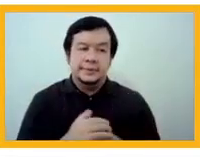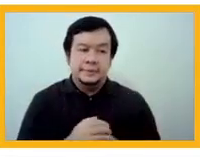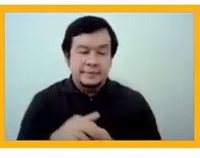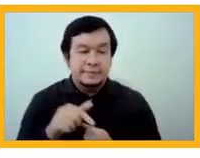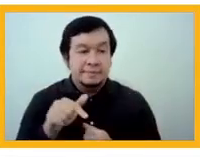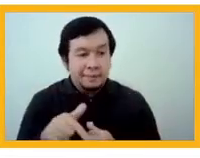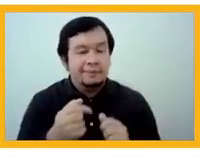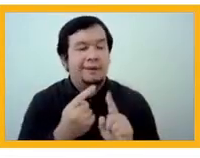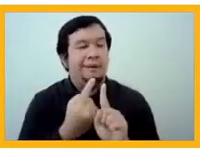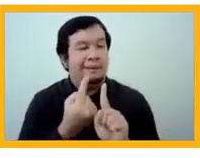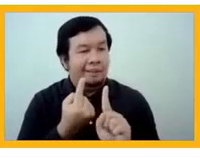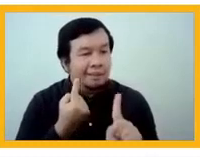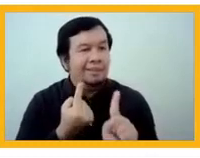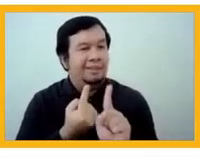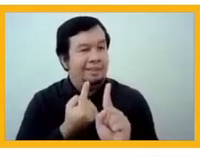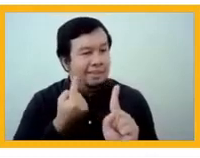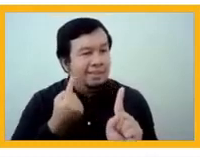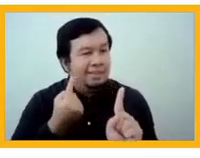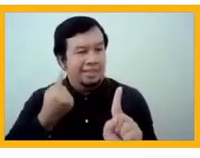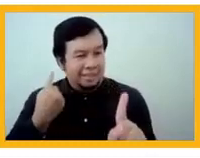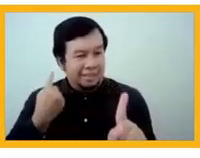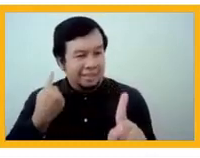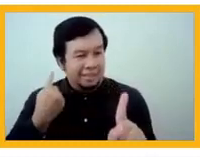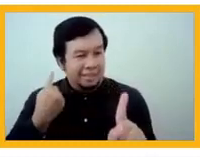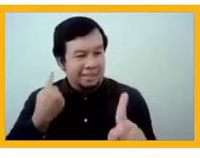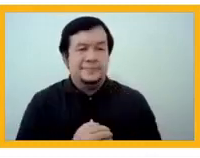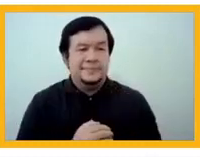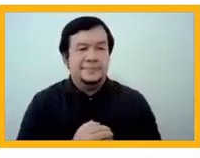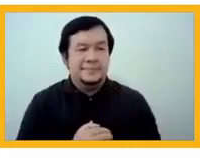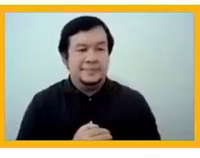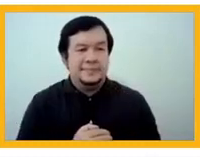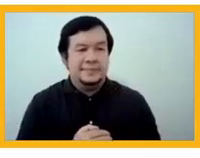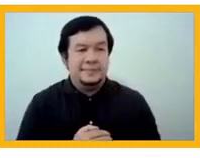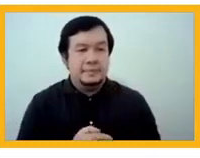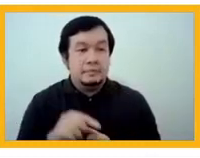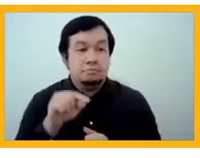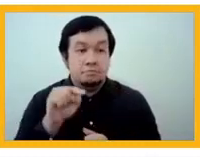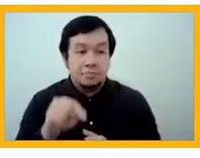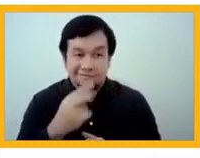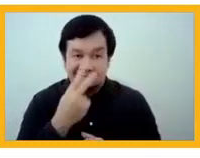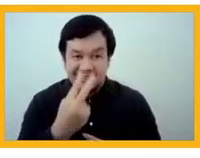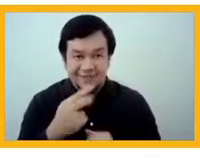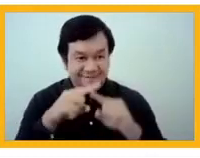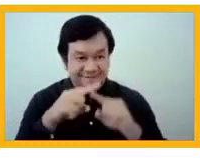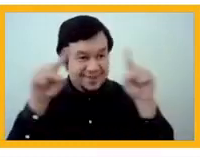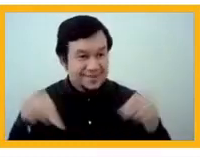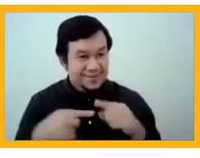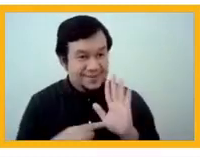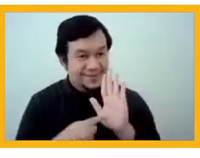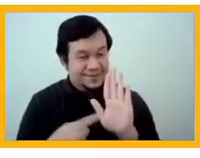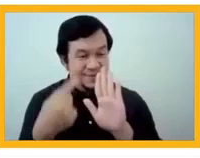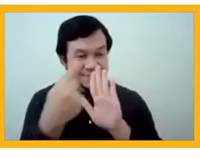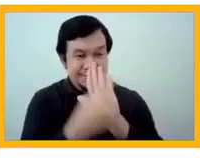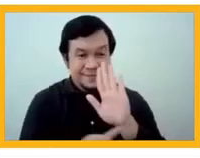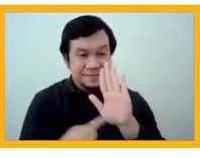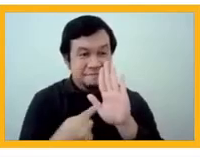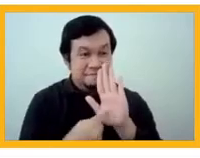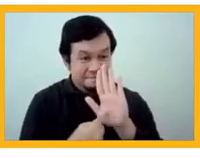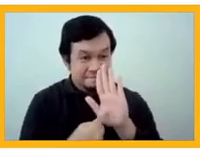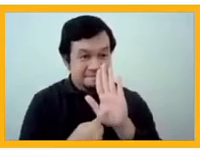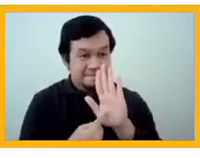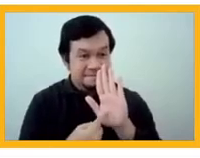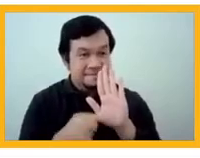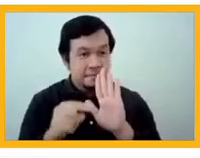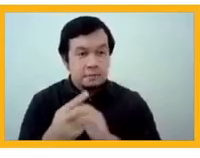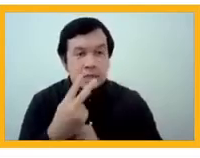what you see is that each dot in this picture is one kid. So it kind of highlights just how much variation there is in